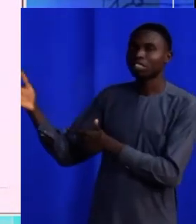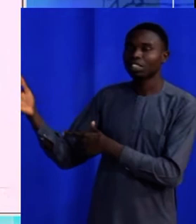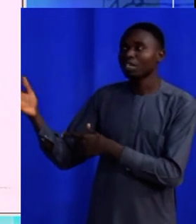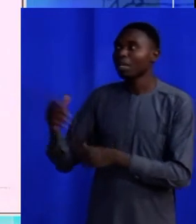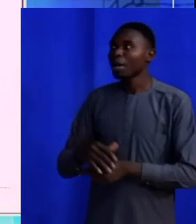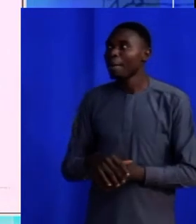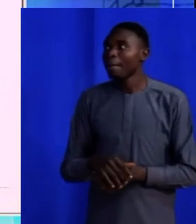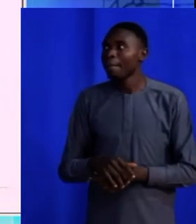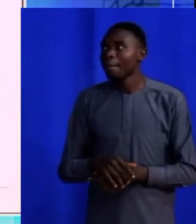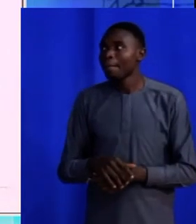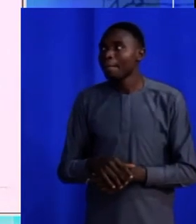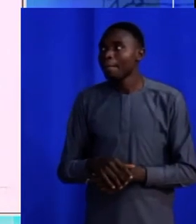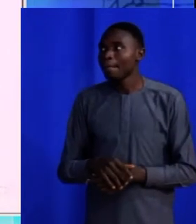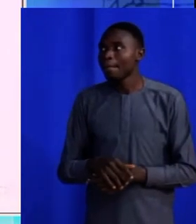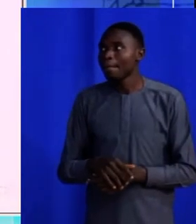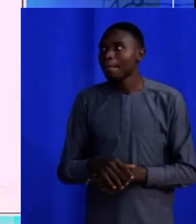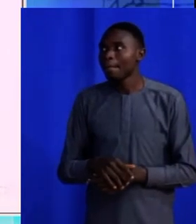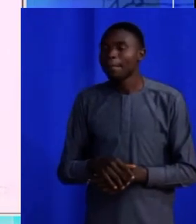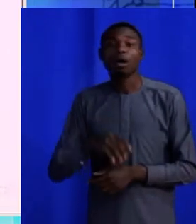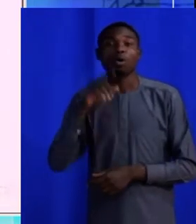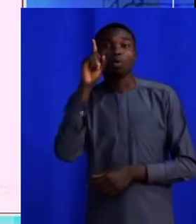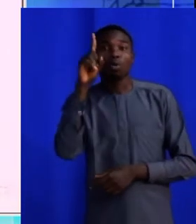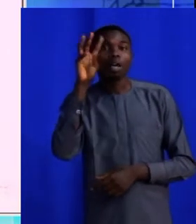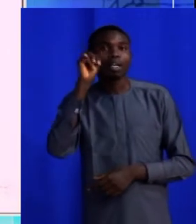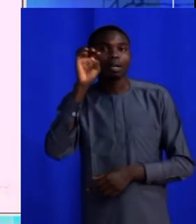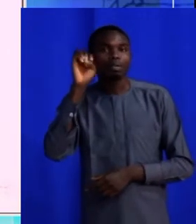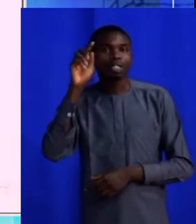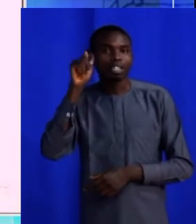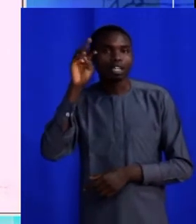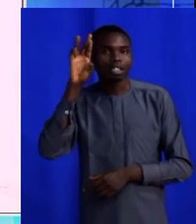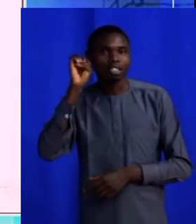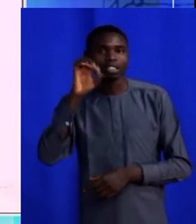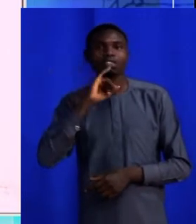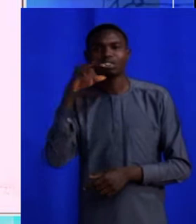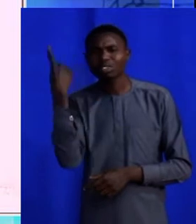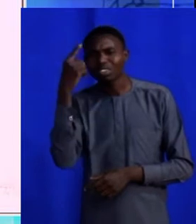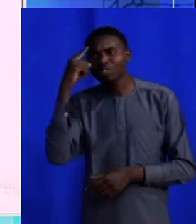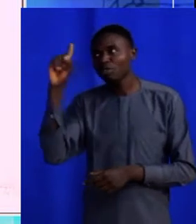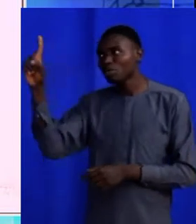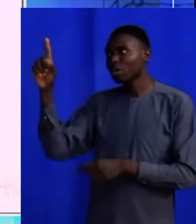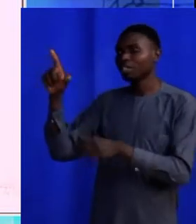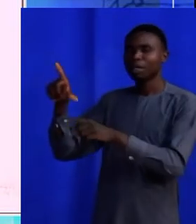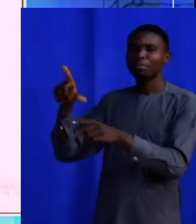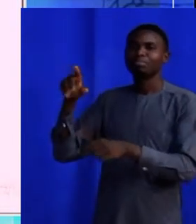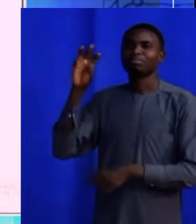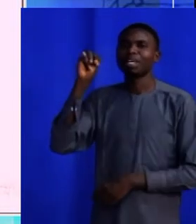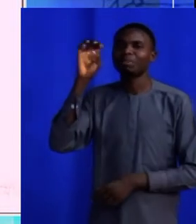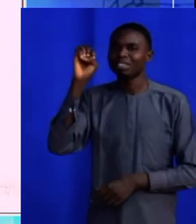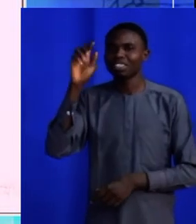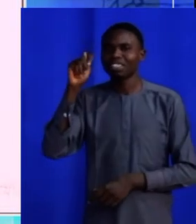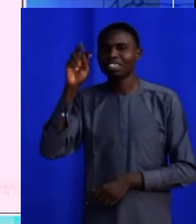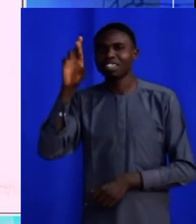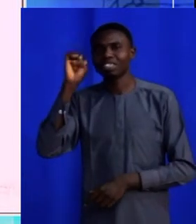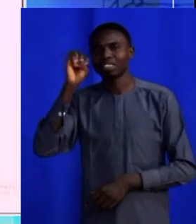one, omnivorous. The omnivorous animals, like for example a human being, a man, and a